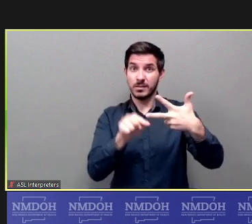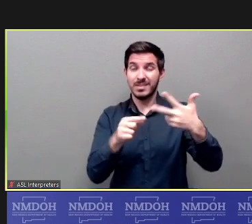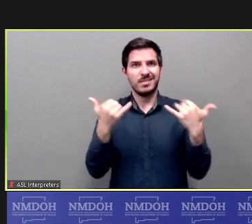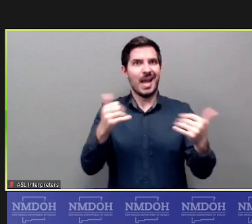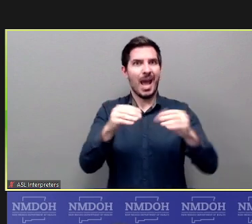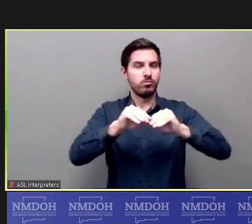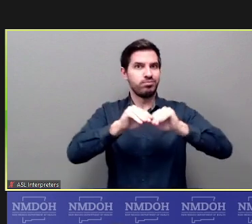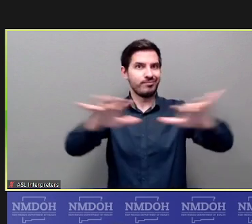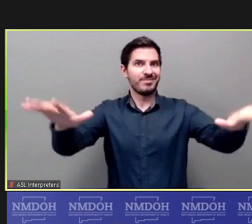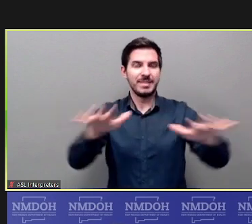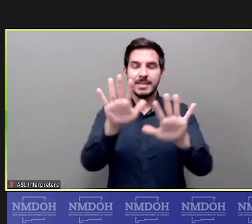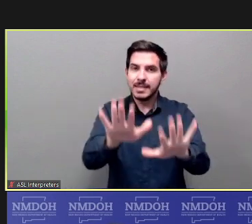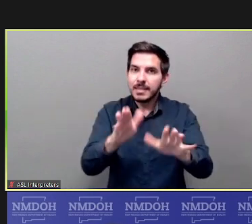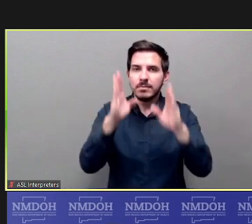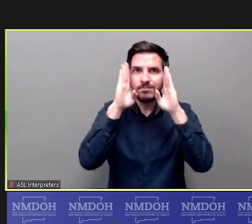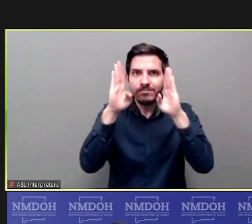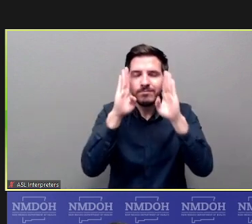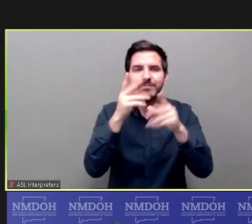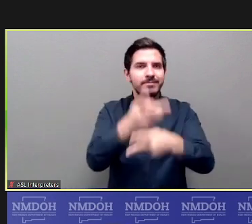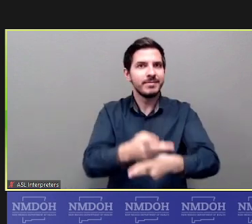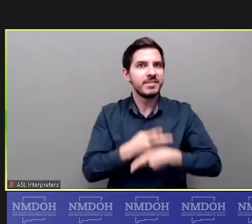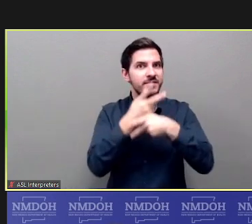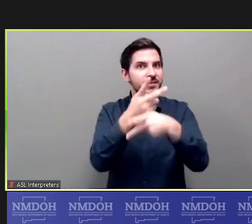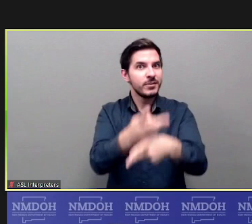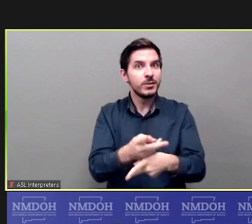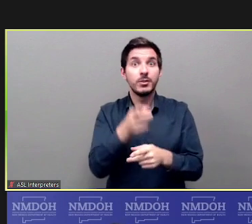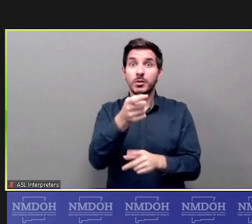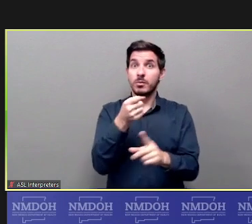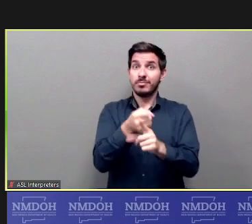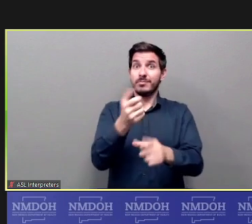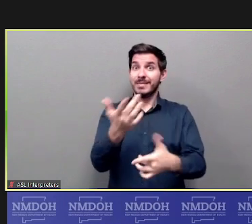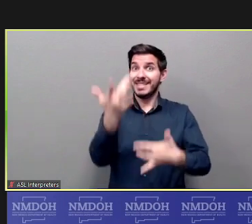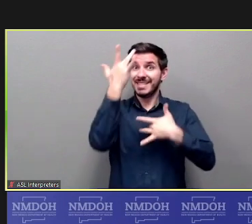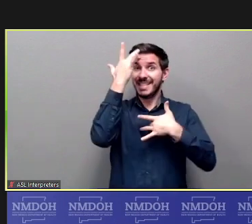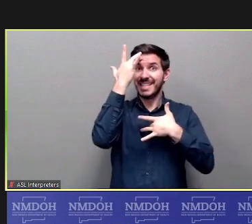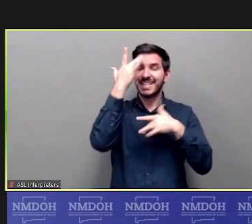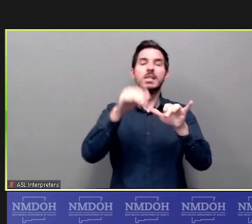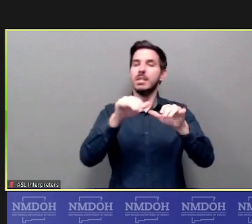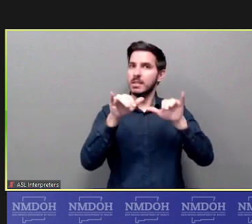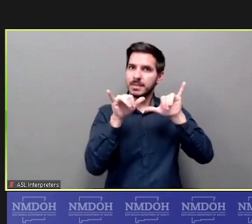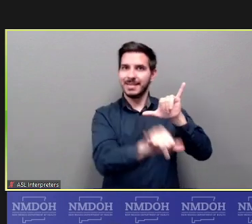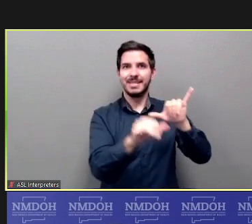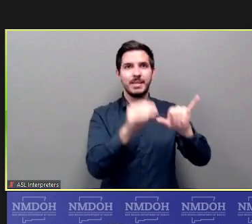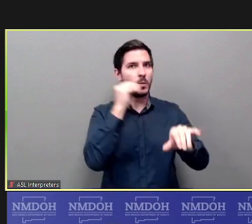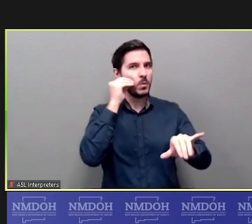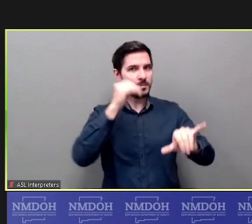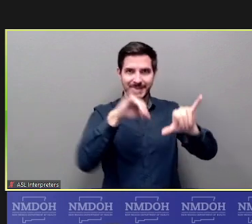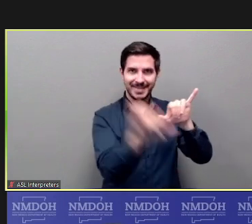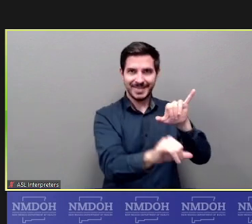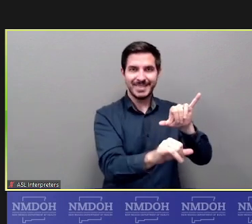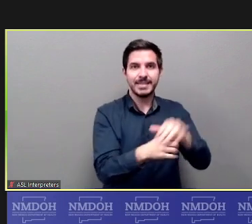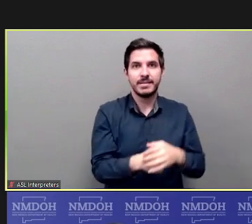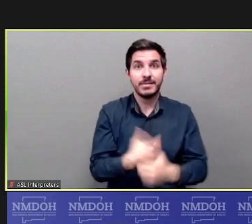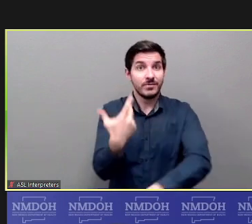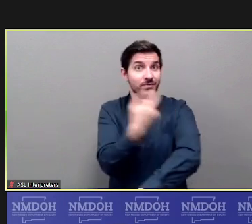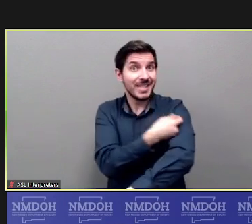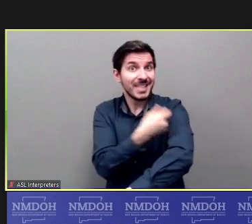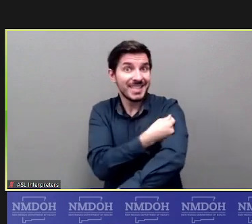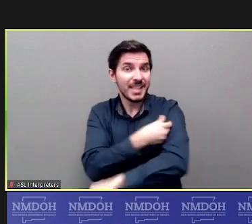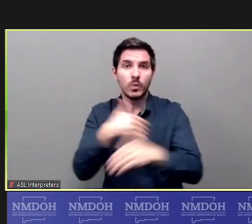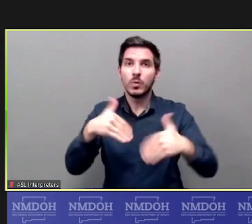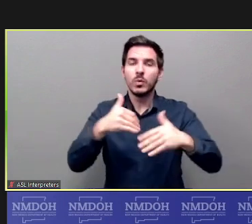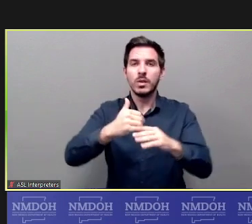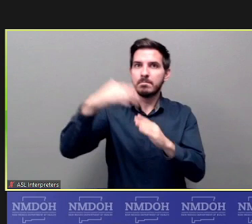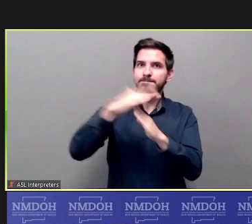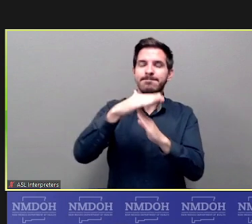Be careful, if you get sick, stay home. The vaccines are still your best protection.